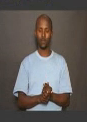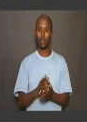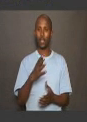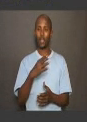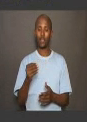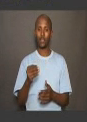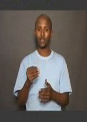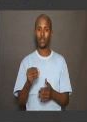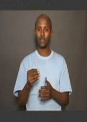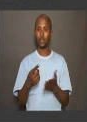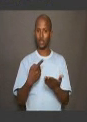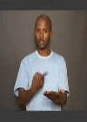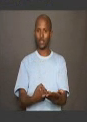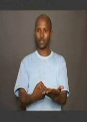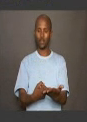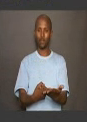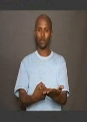and this